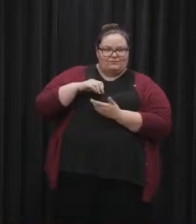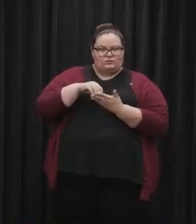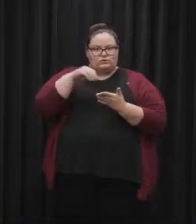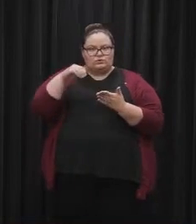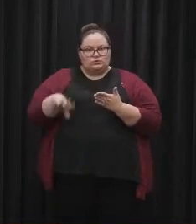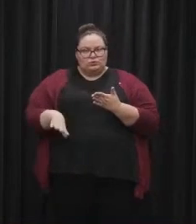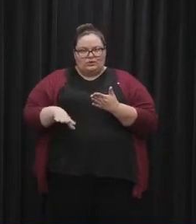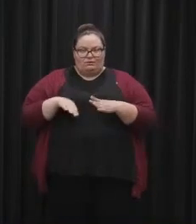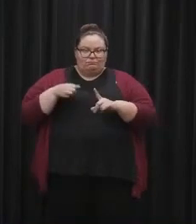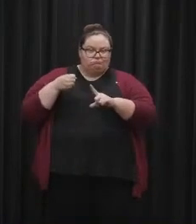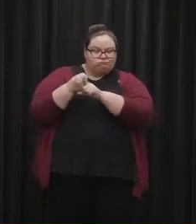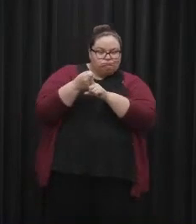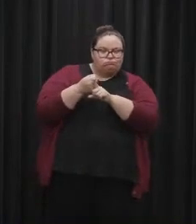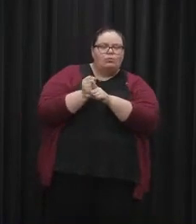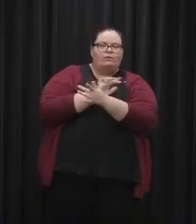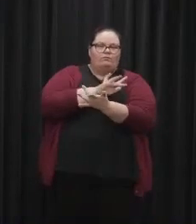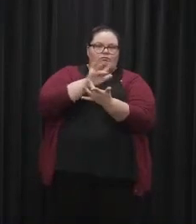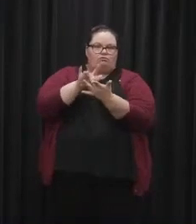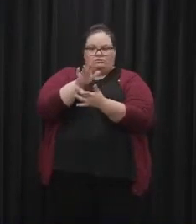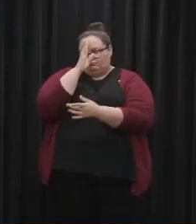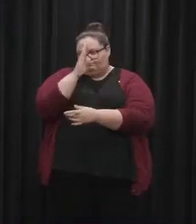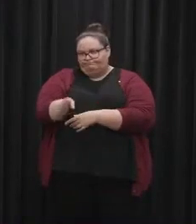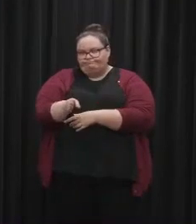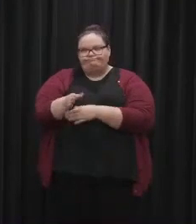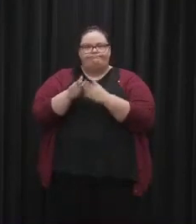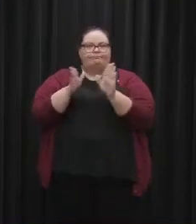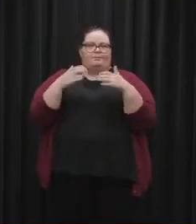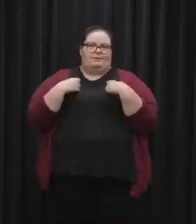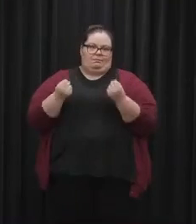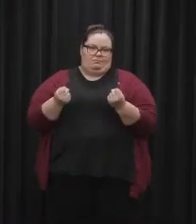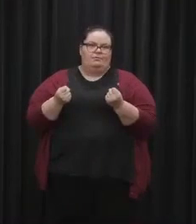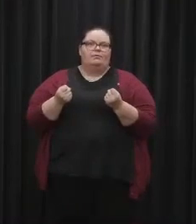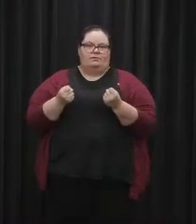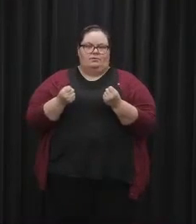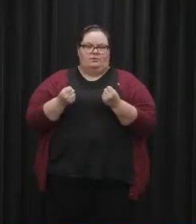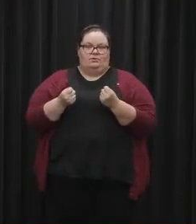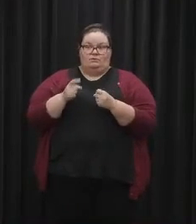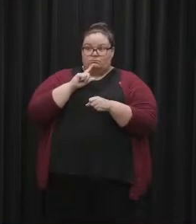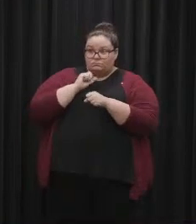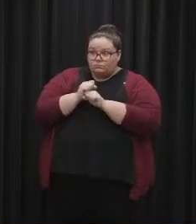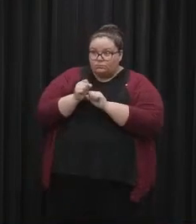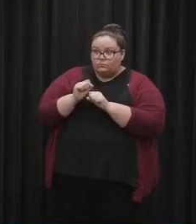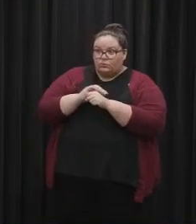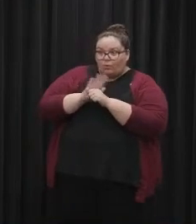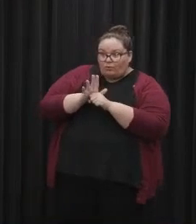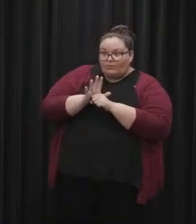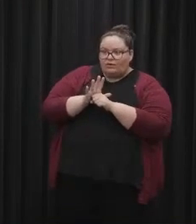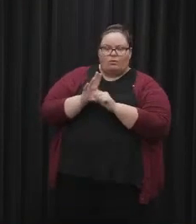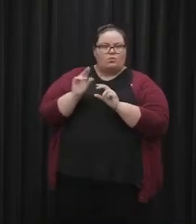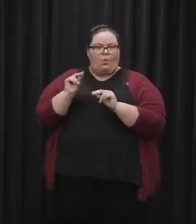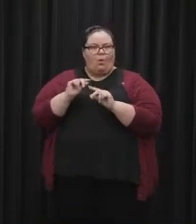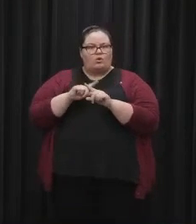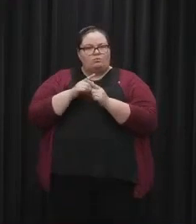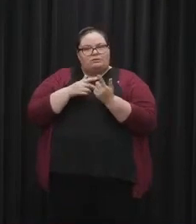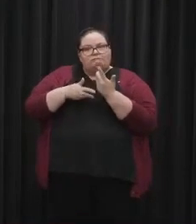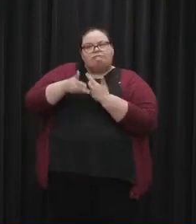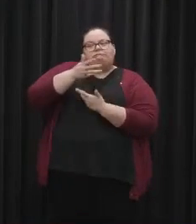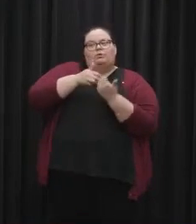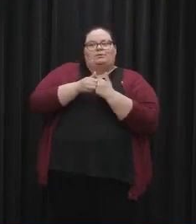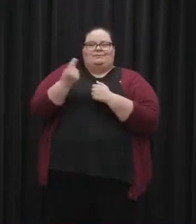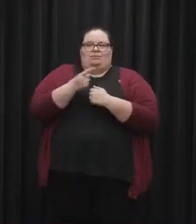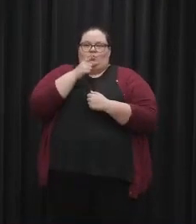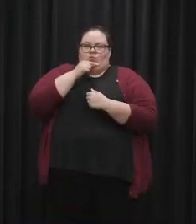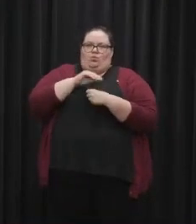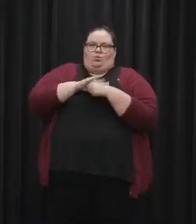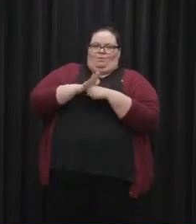are implicated have been contacted directly by public health, whether they're diagnosed with COVID-19 or whether they're a close contact. So